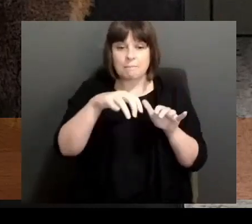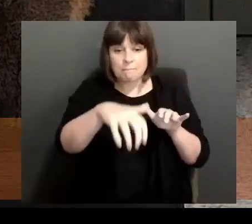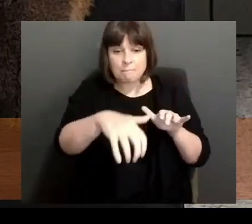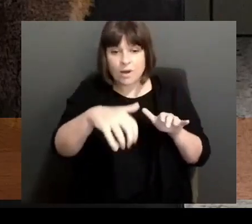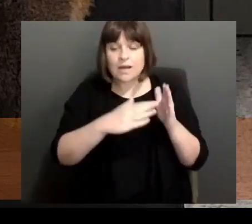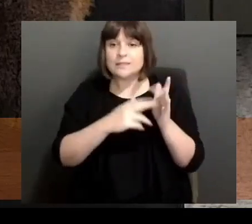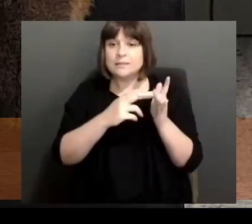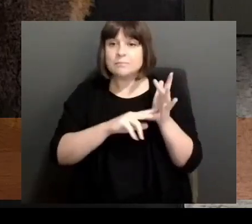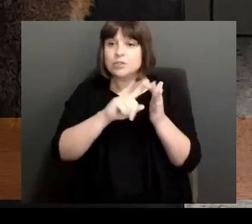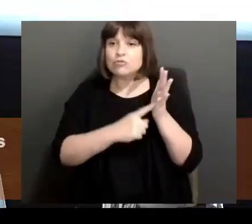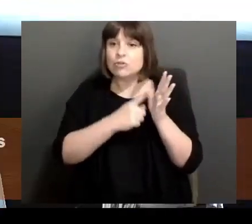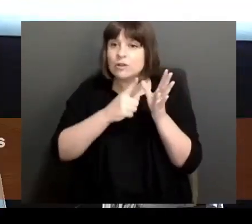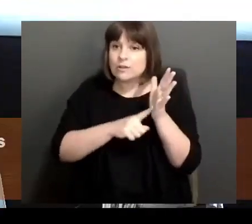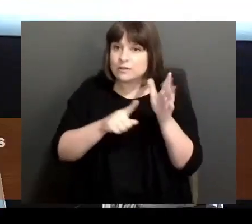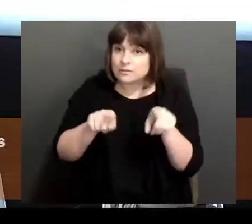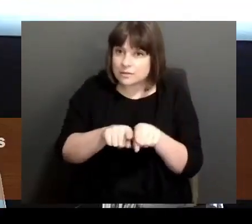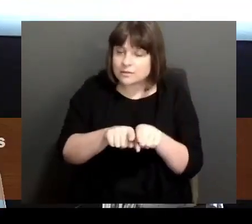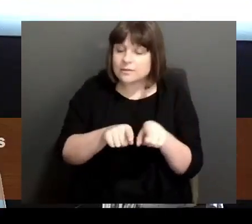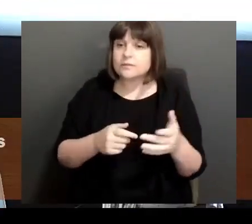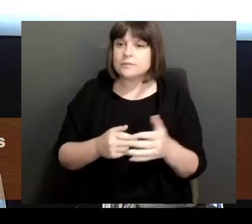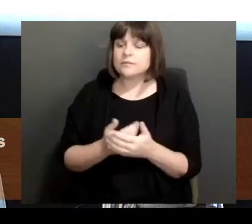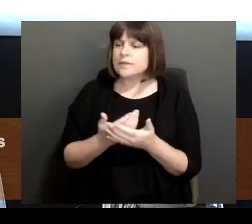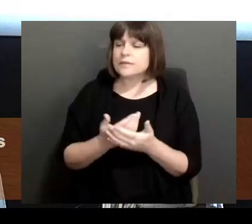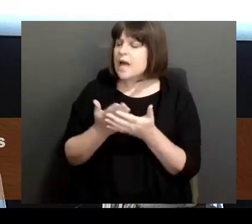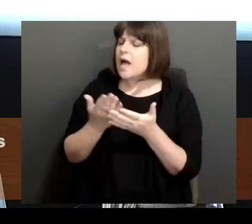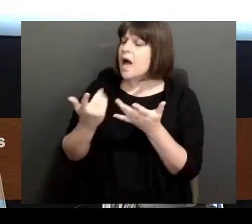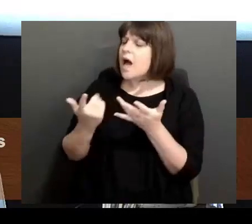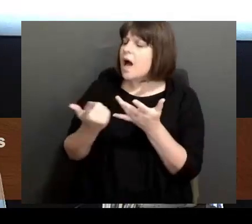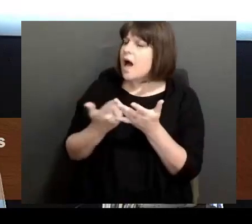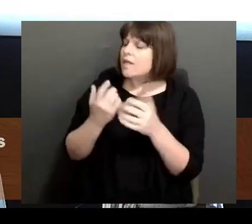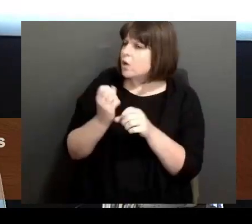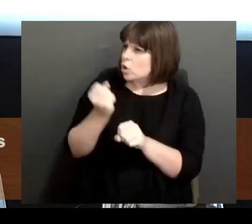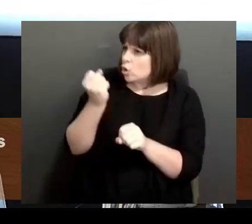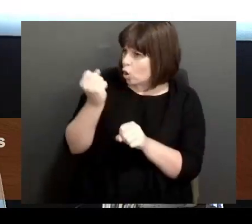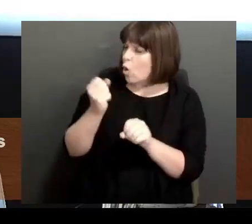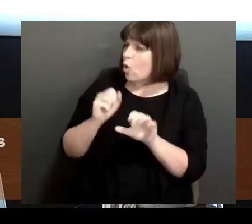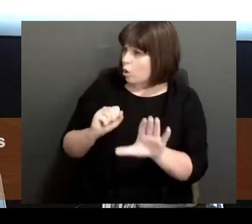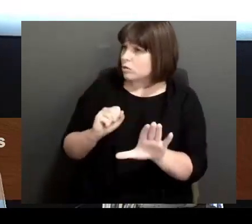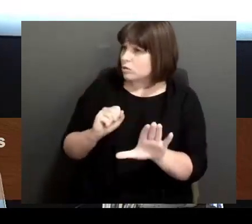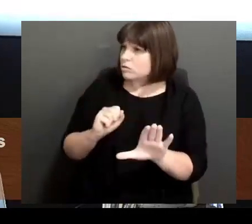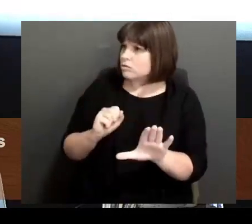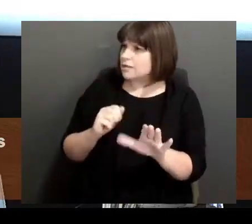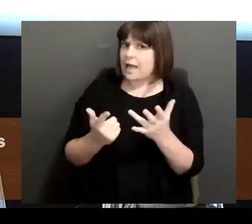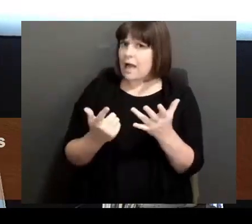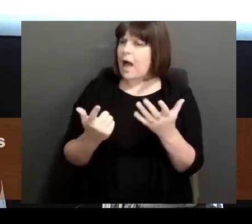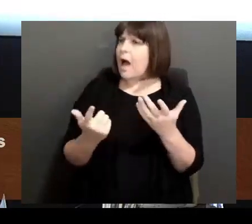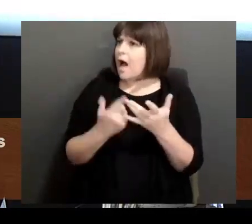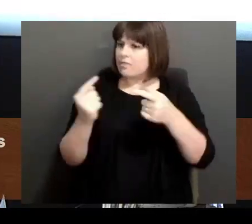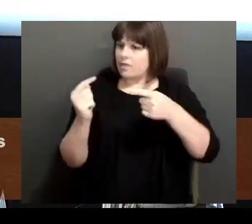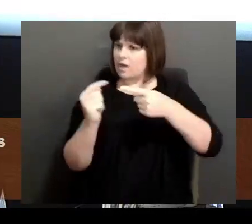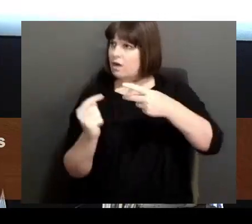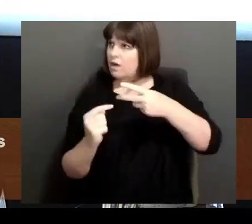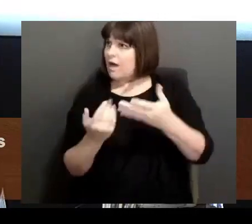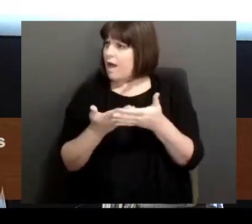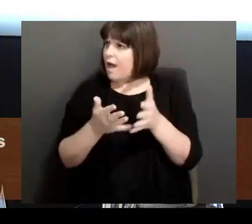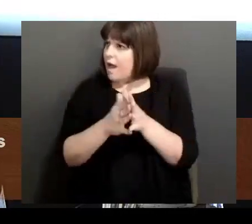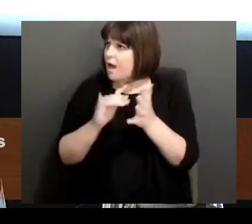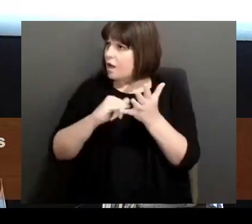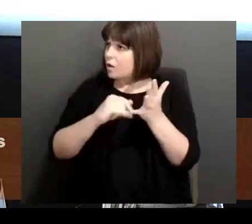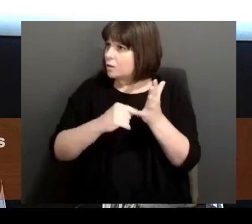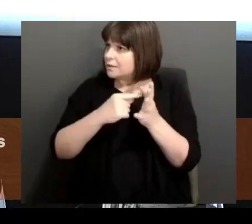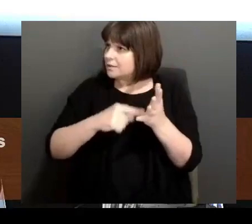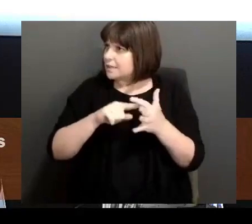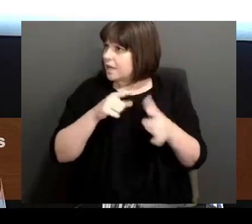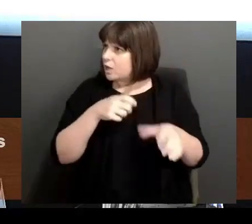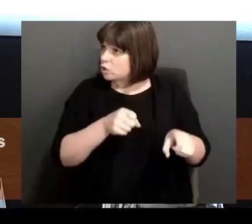And how else were those minerals, other than gold, subject to state control? Well, the use and the gathering of